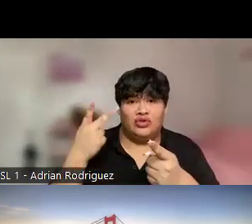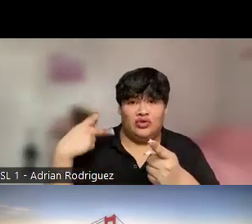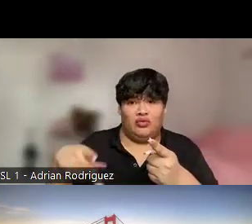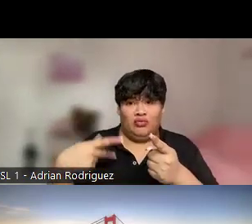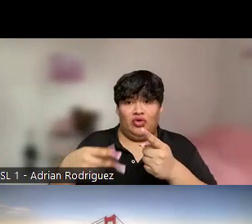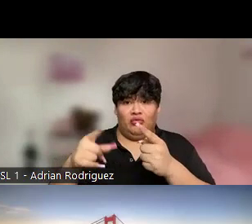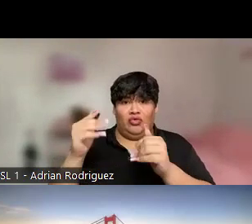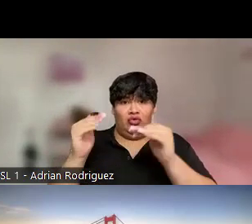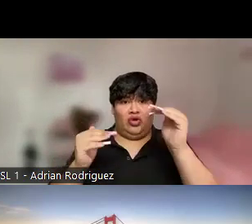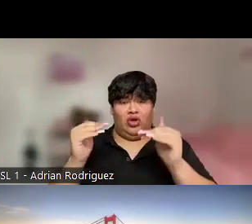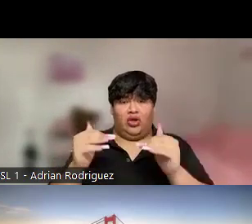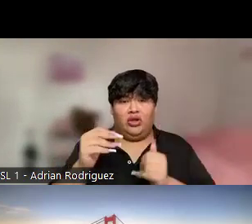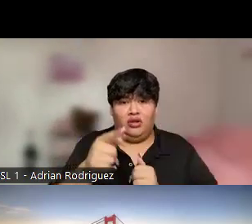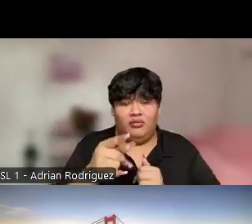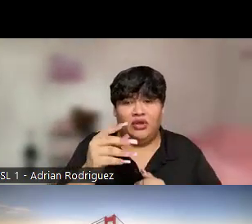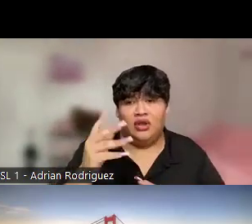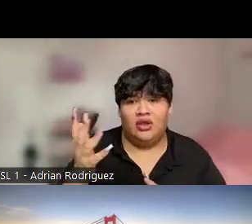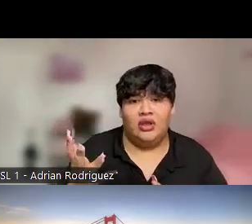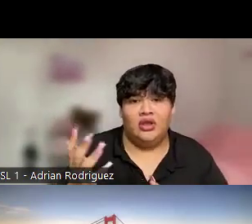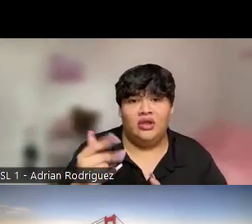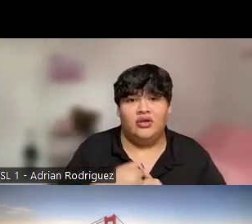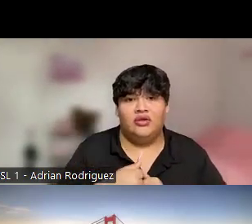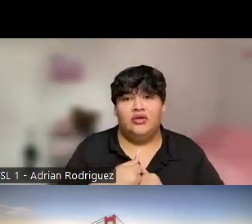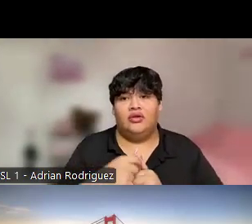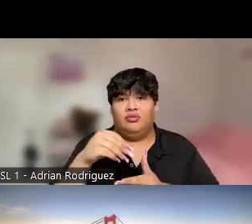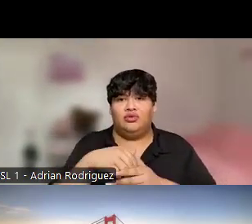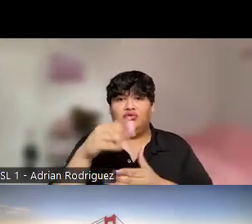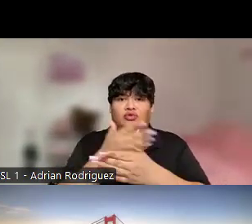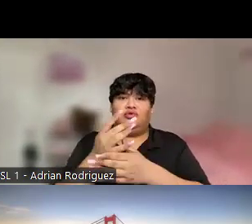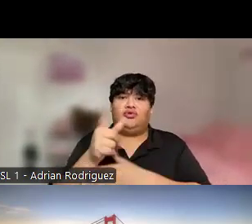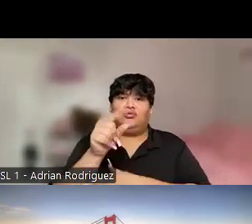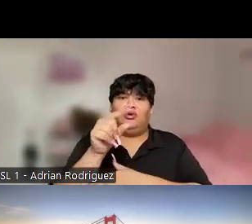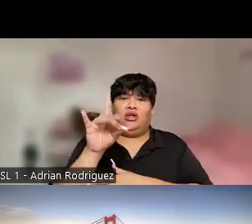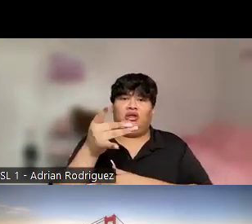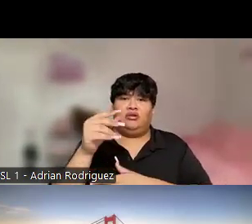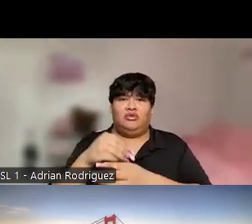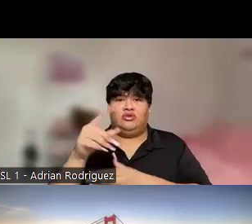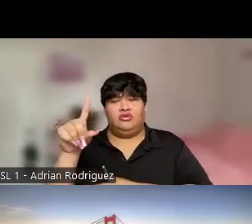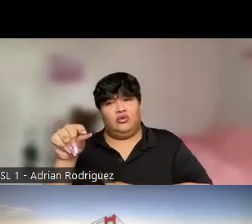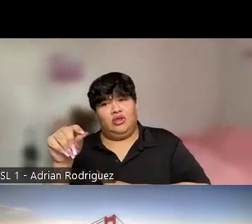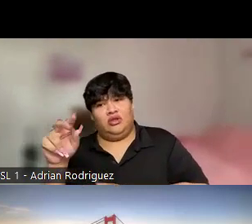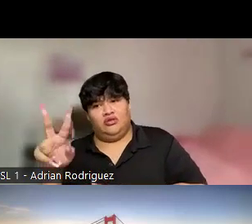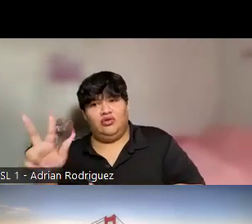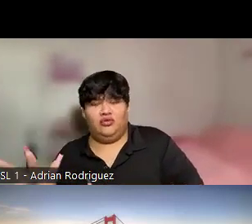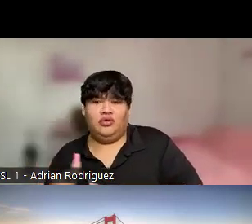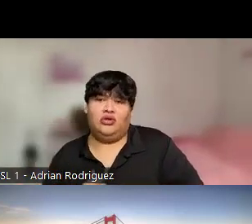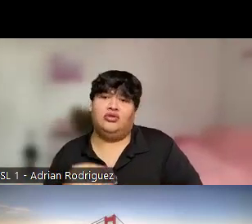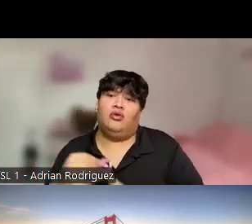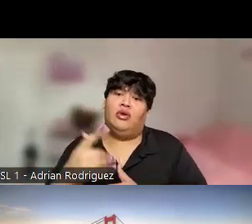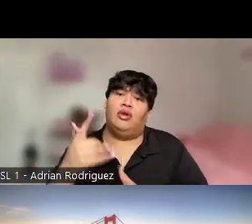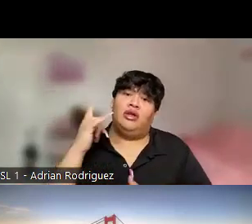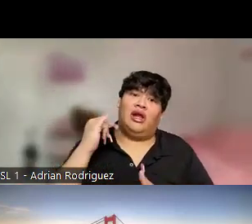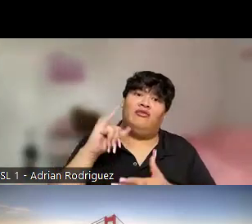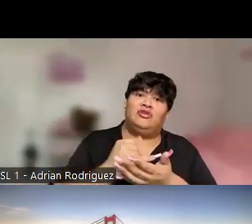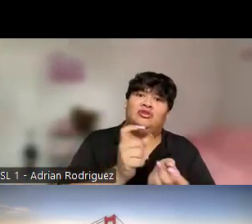column in this graph between 2018 and 2023. California actually